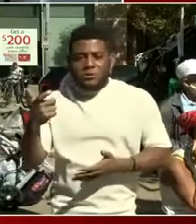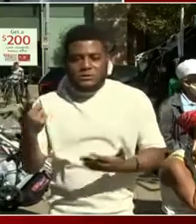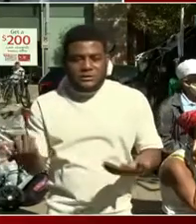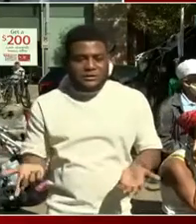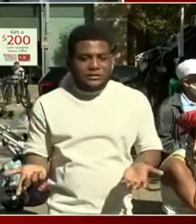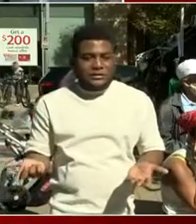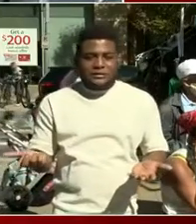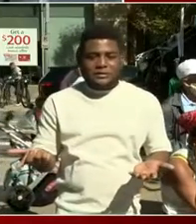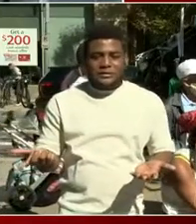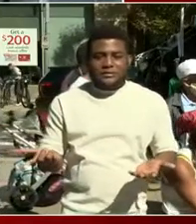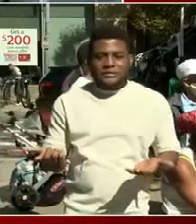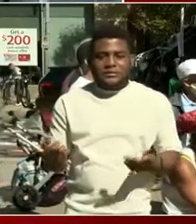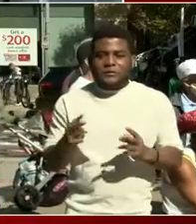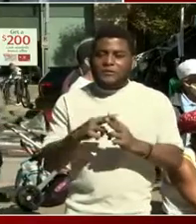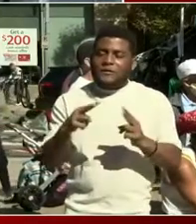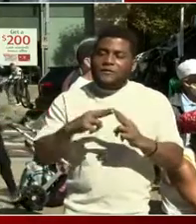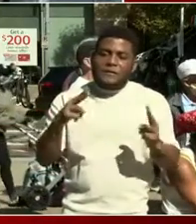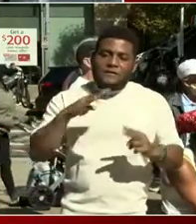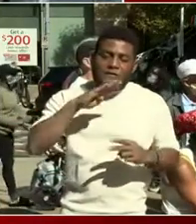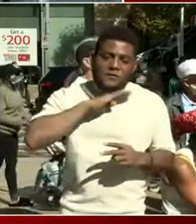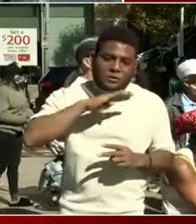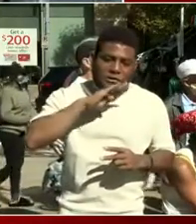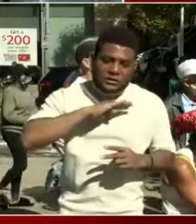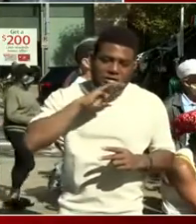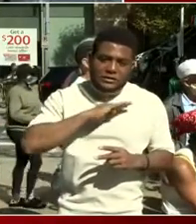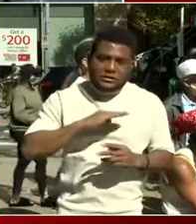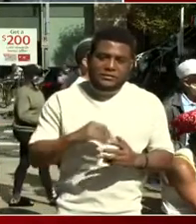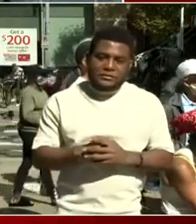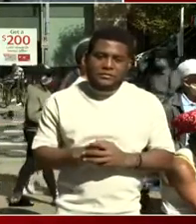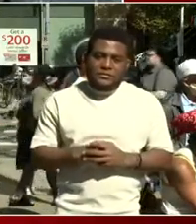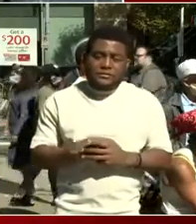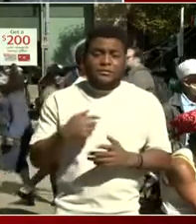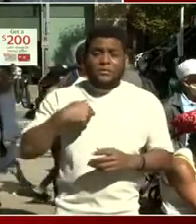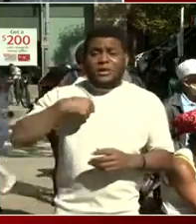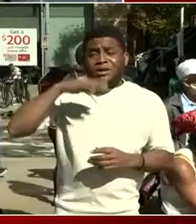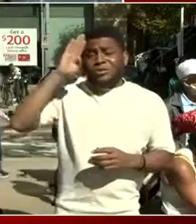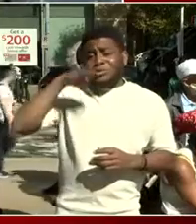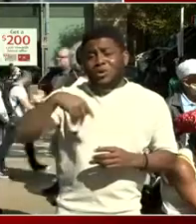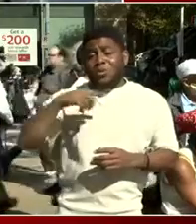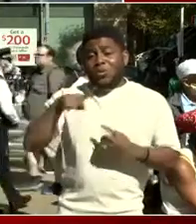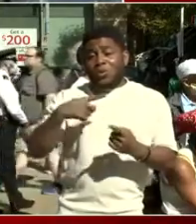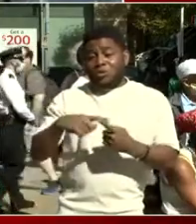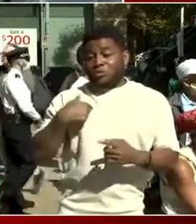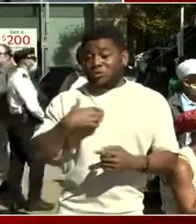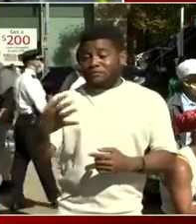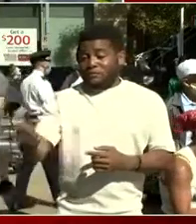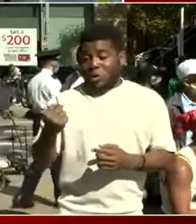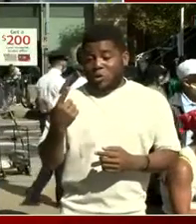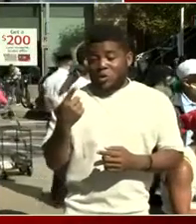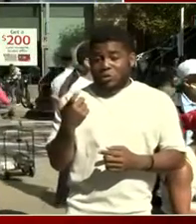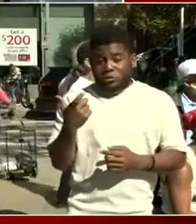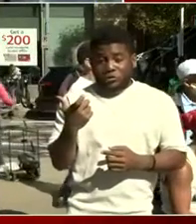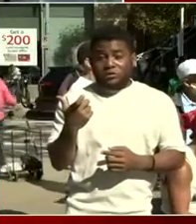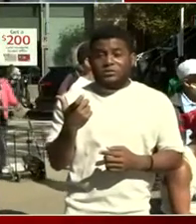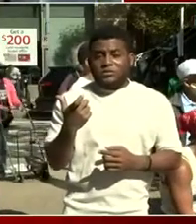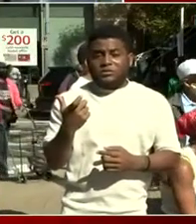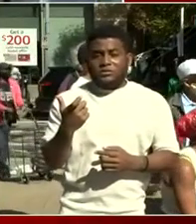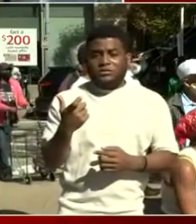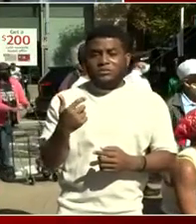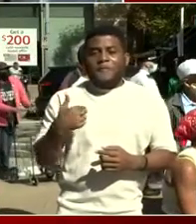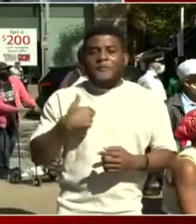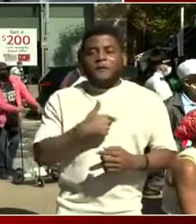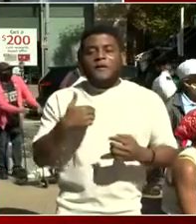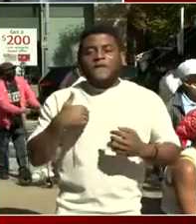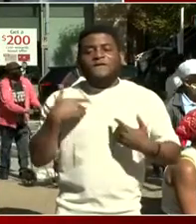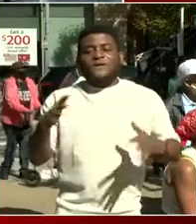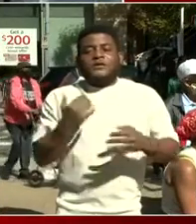that's very frustrating. But, to that end, what I know is that when we take that gun out of the car, that gun, those bullets, they don't kill anybody. I know that much.